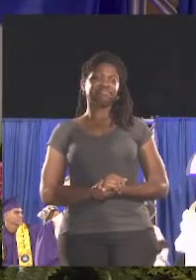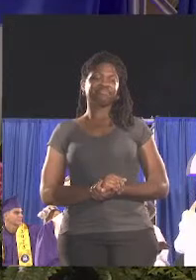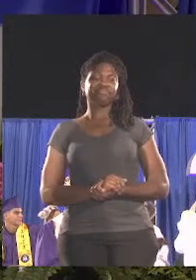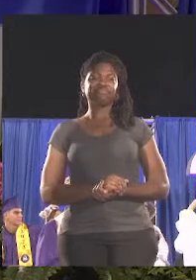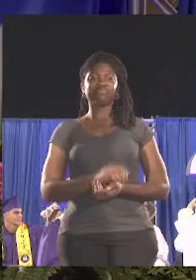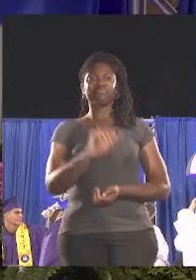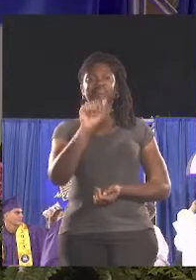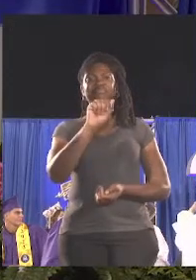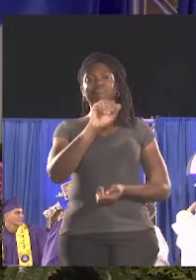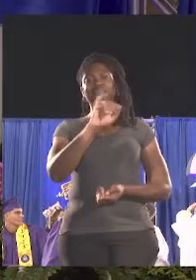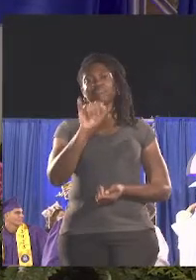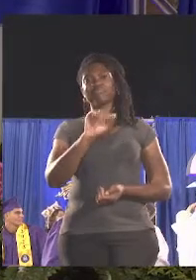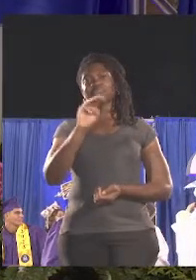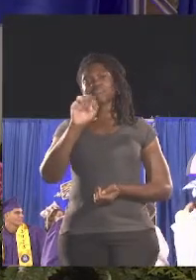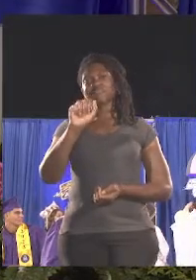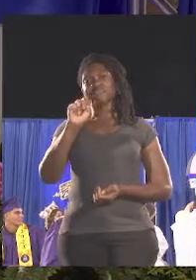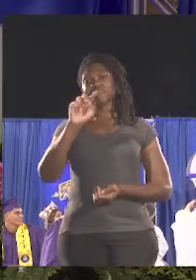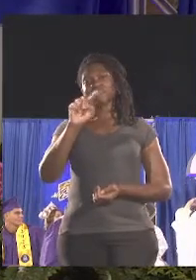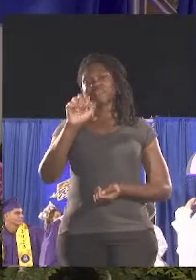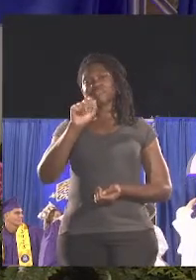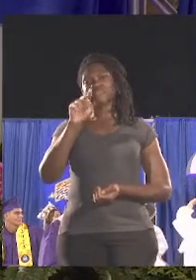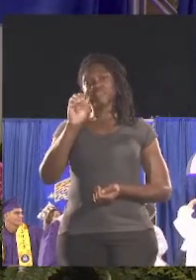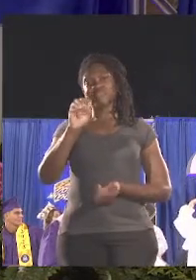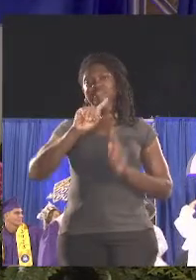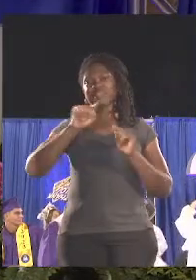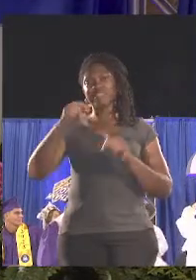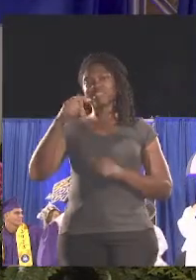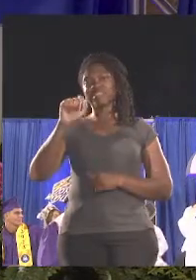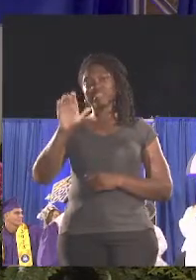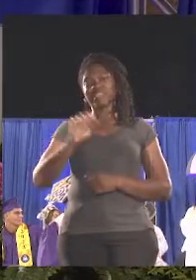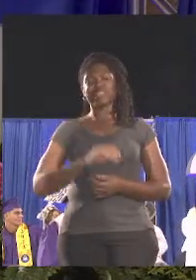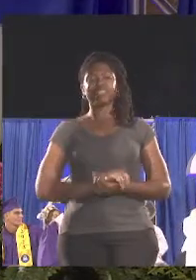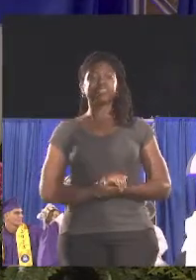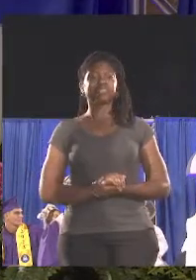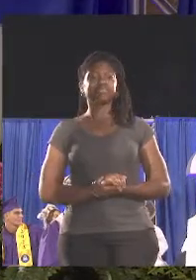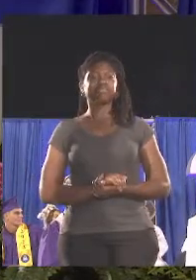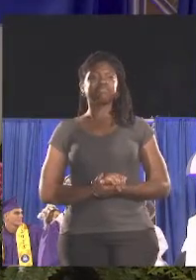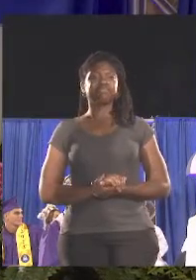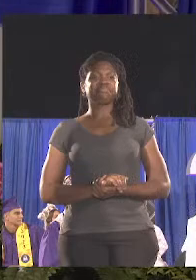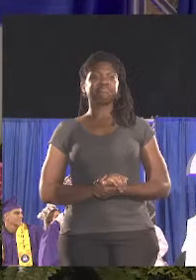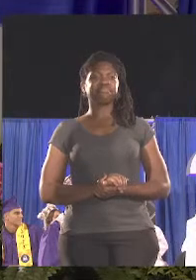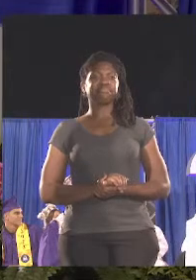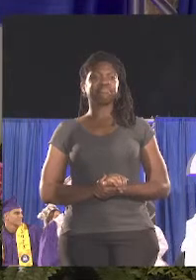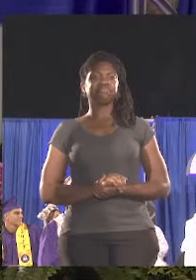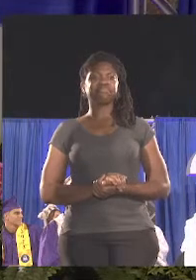Alyssa J. Lee Manzano, Palo Alto College.